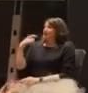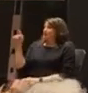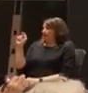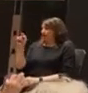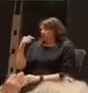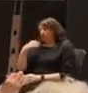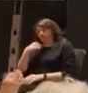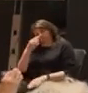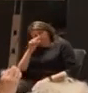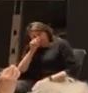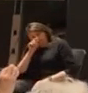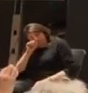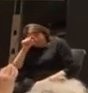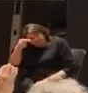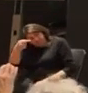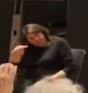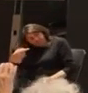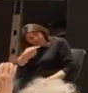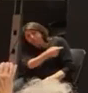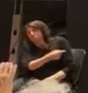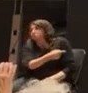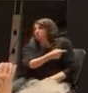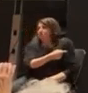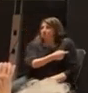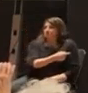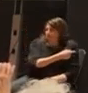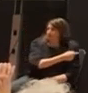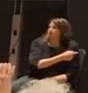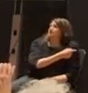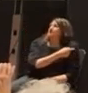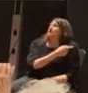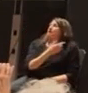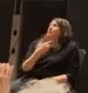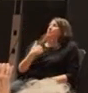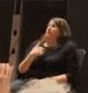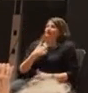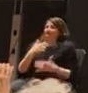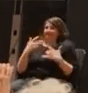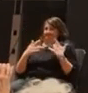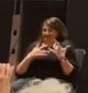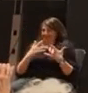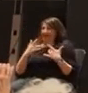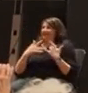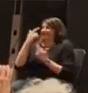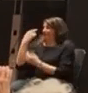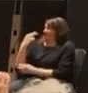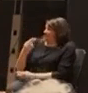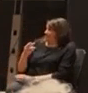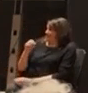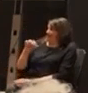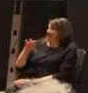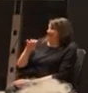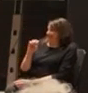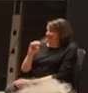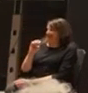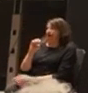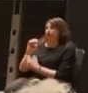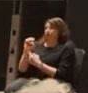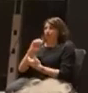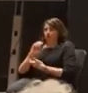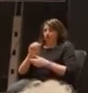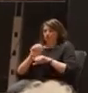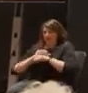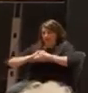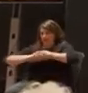green car down the hallway to the left. We're very excited to present History Cafe in partnership with